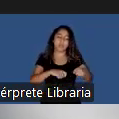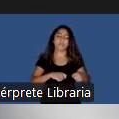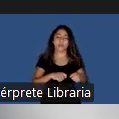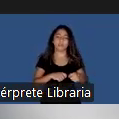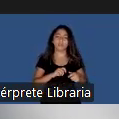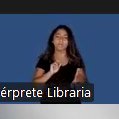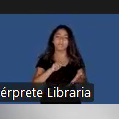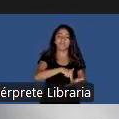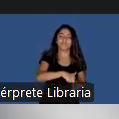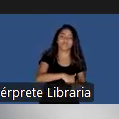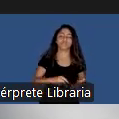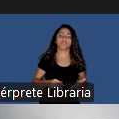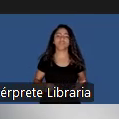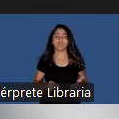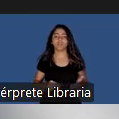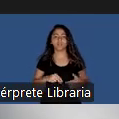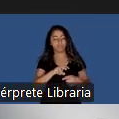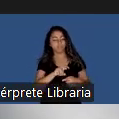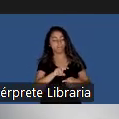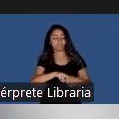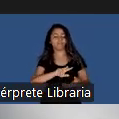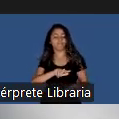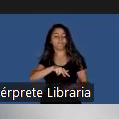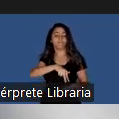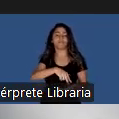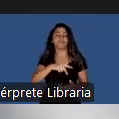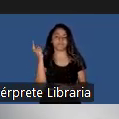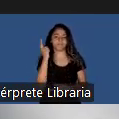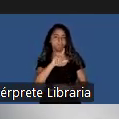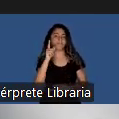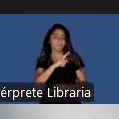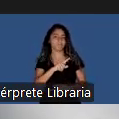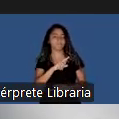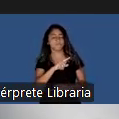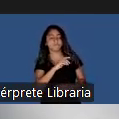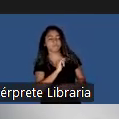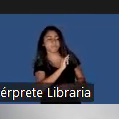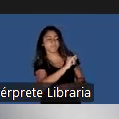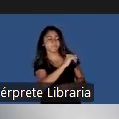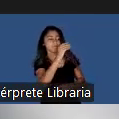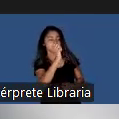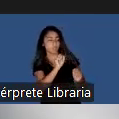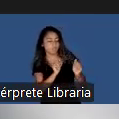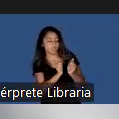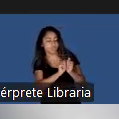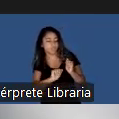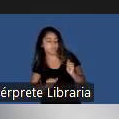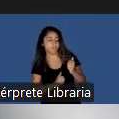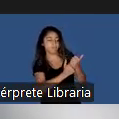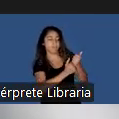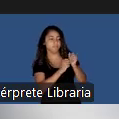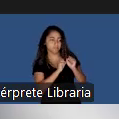ever met. So I know that you're going to be great for this job. And count on me for whatever you